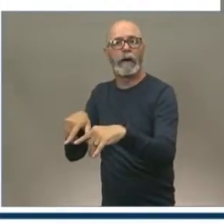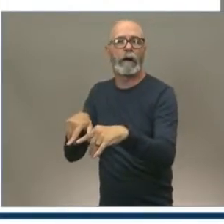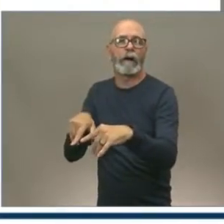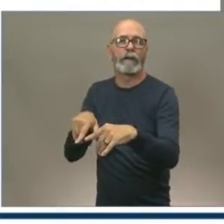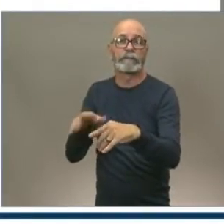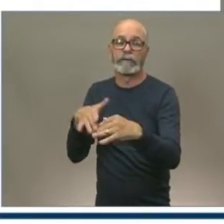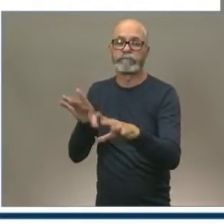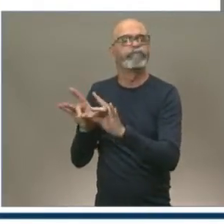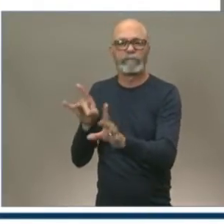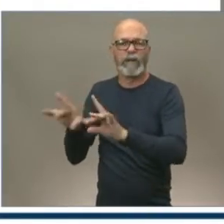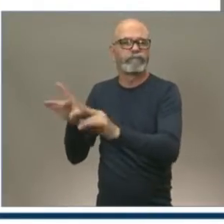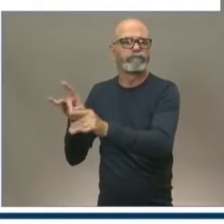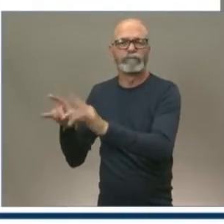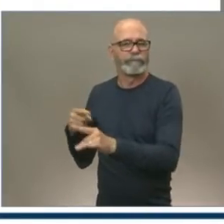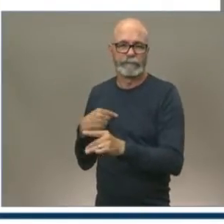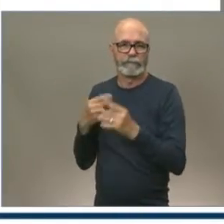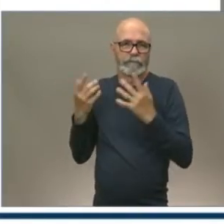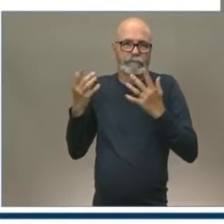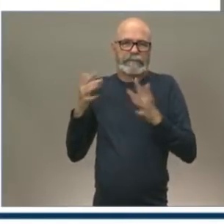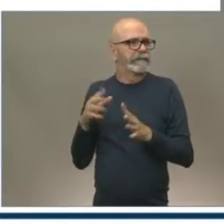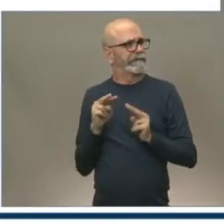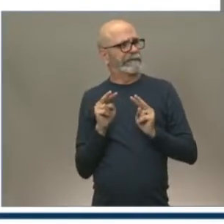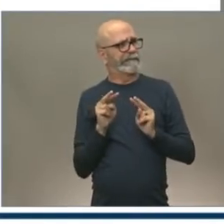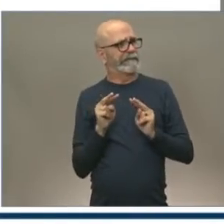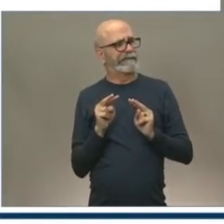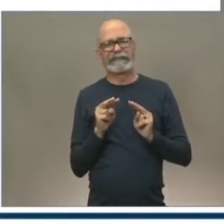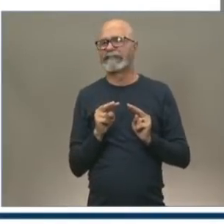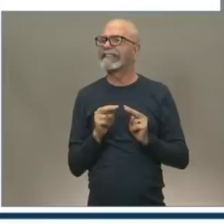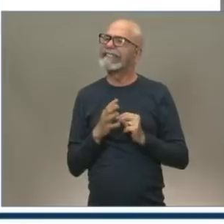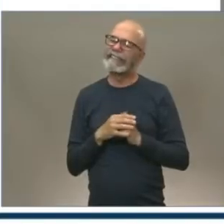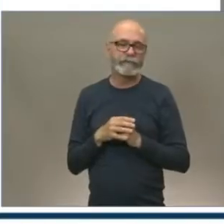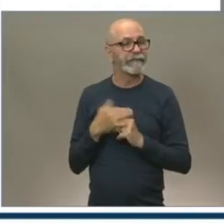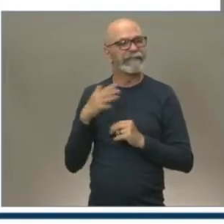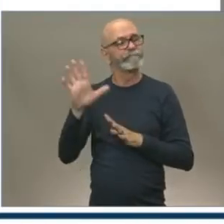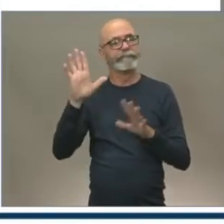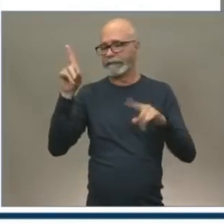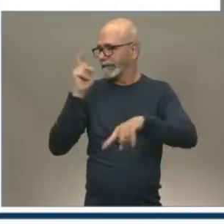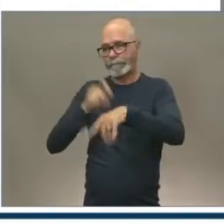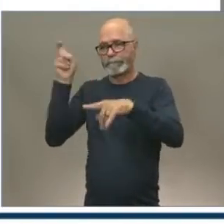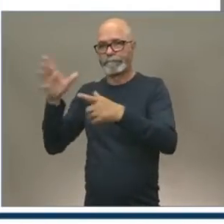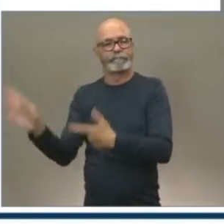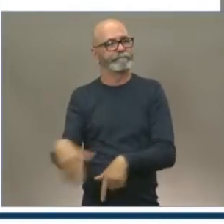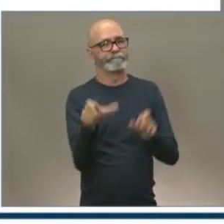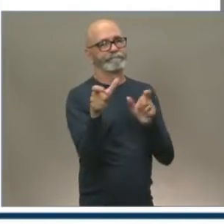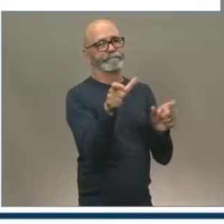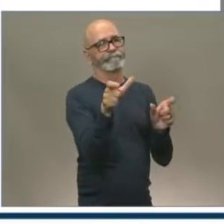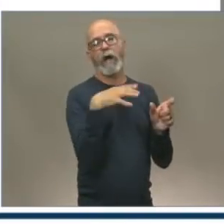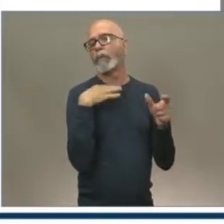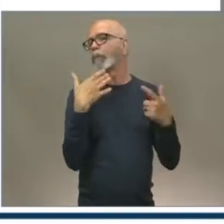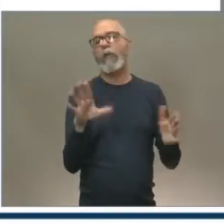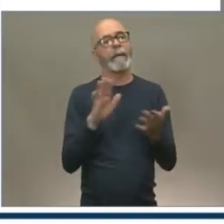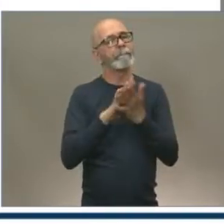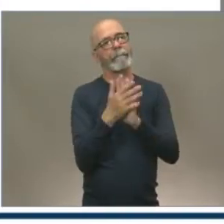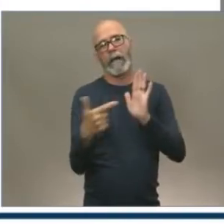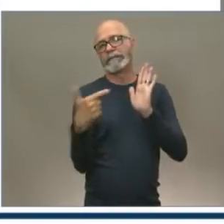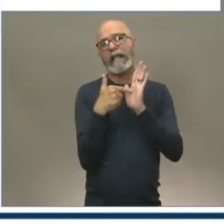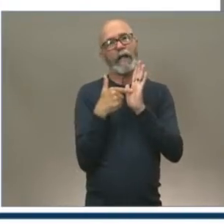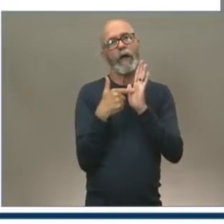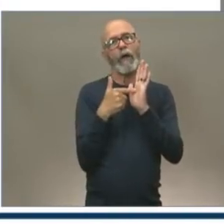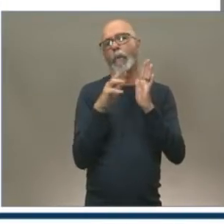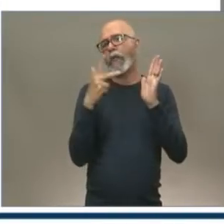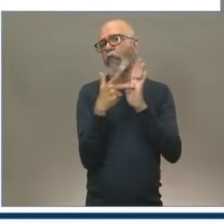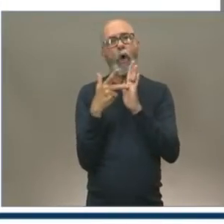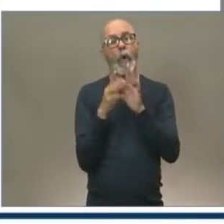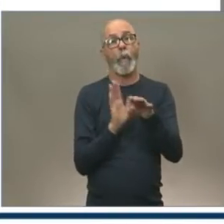transmissible, that's what we're seeing. We need to do this to avoid the third wave. It's slowing down the introduction of virus. It's what we've